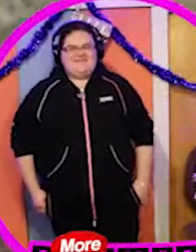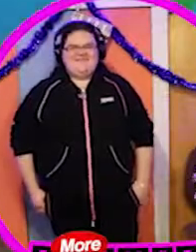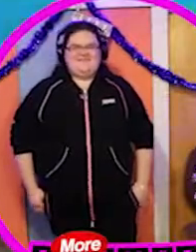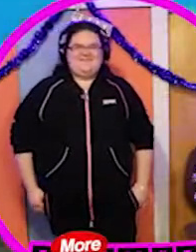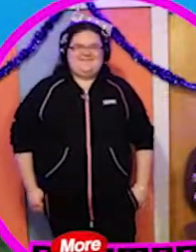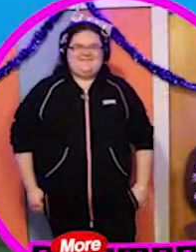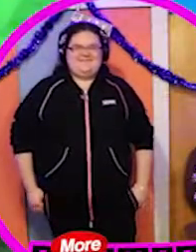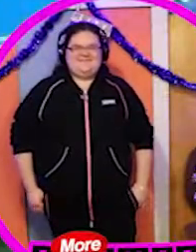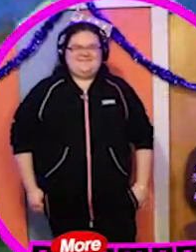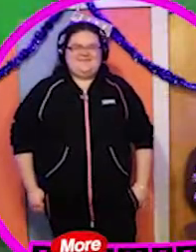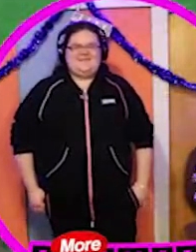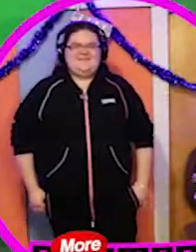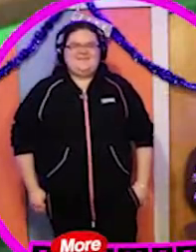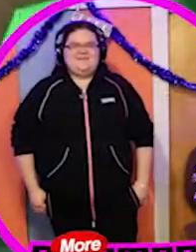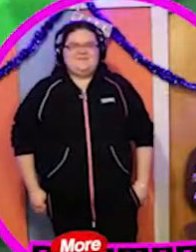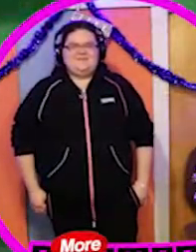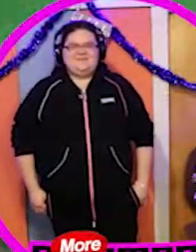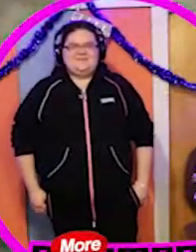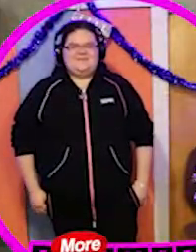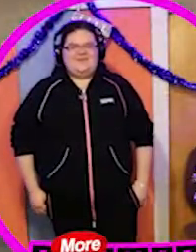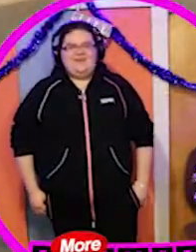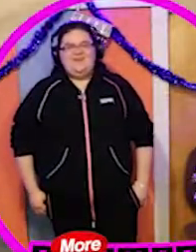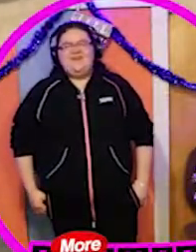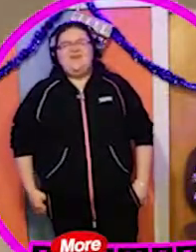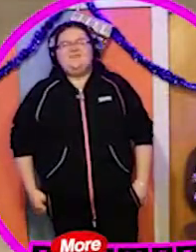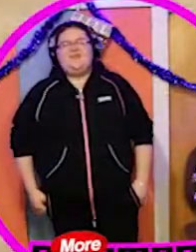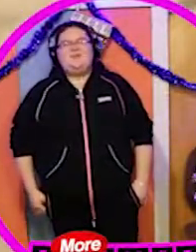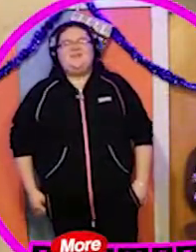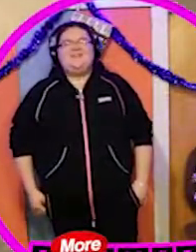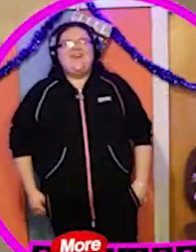Gamers! Let's not go. L. Our systems are not okay.